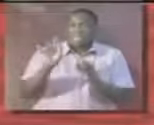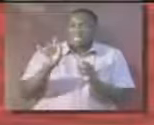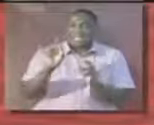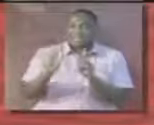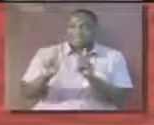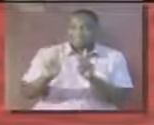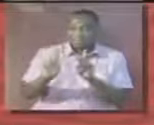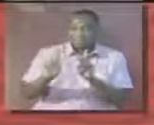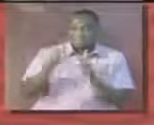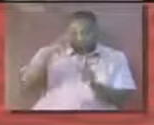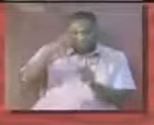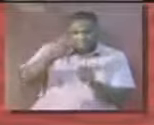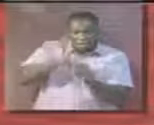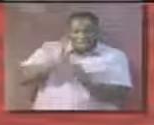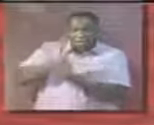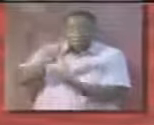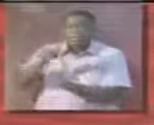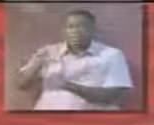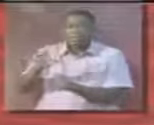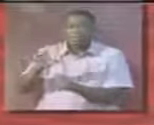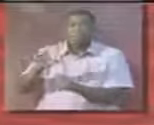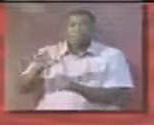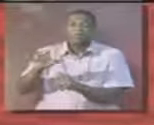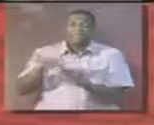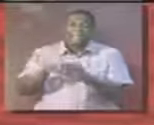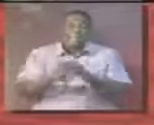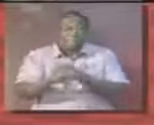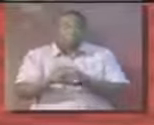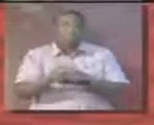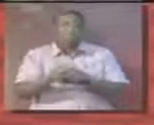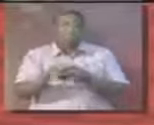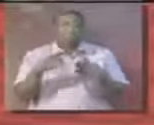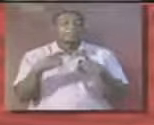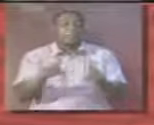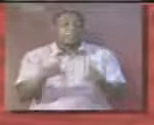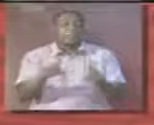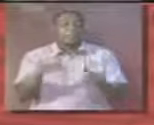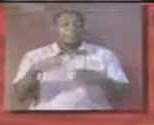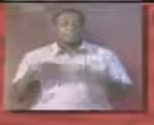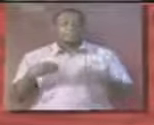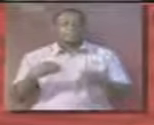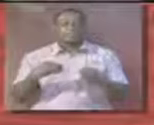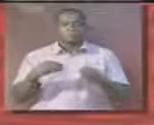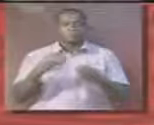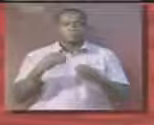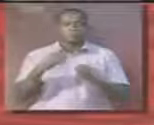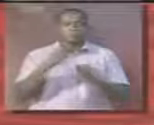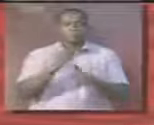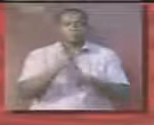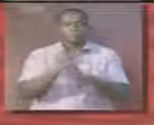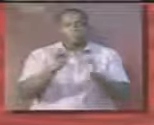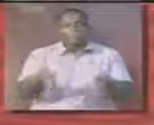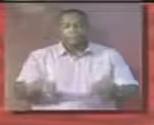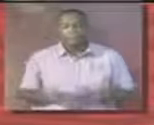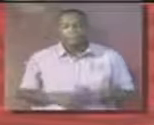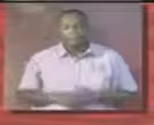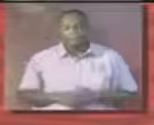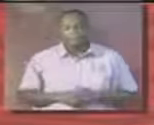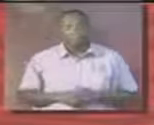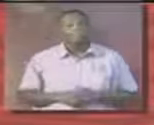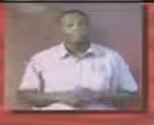of the parallel healthcare system on a daily basis. If we continue on this